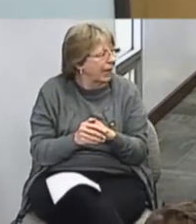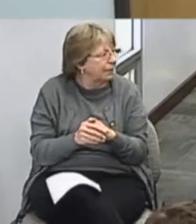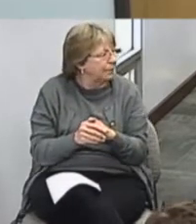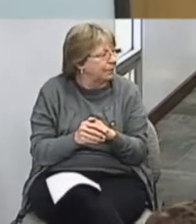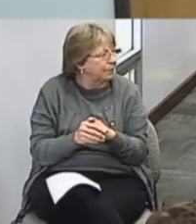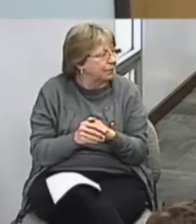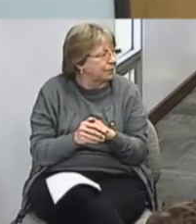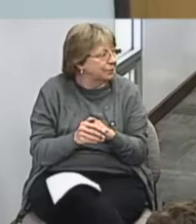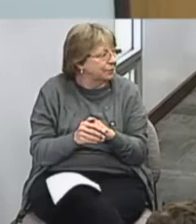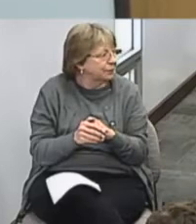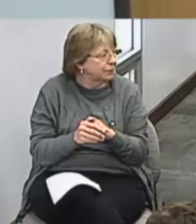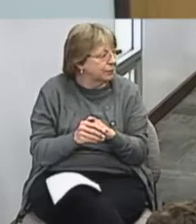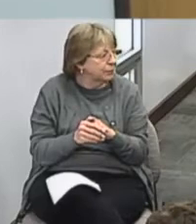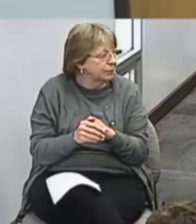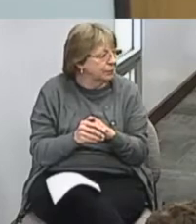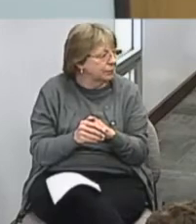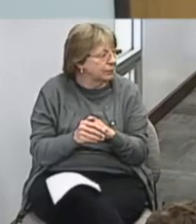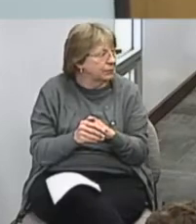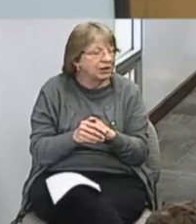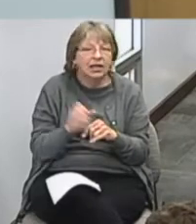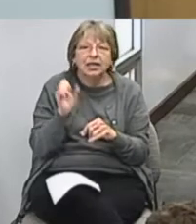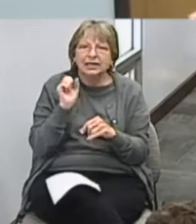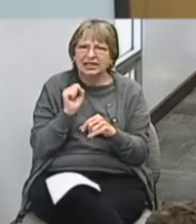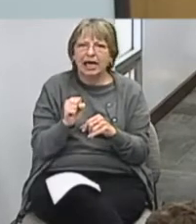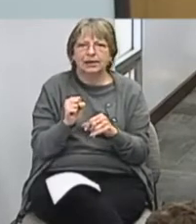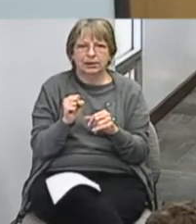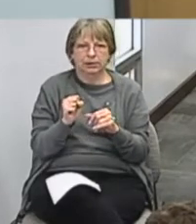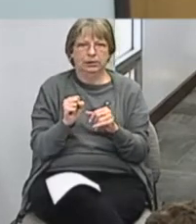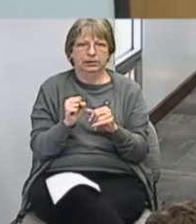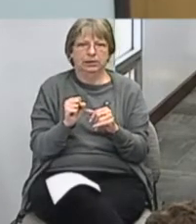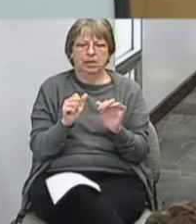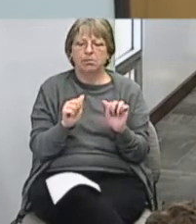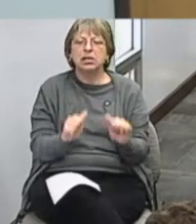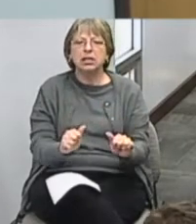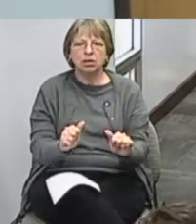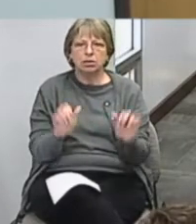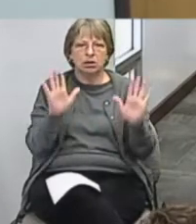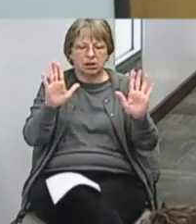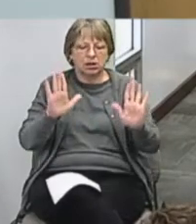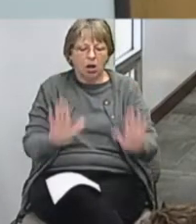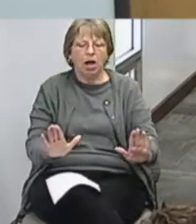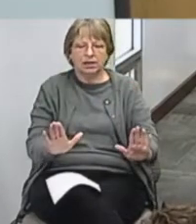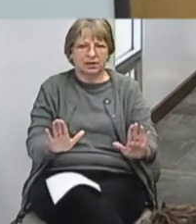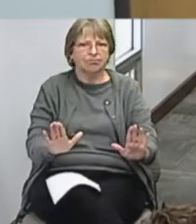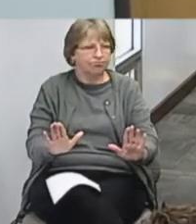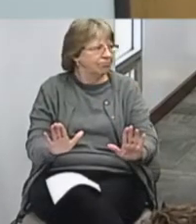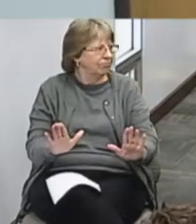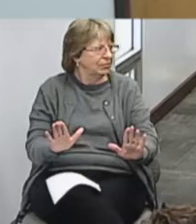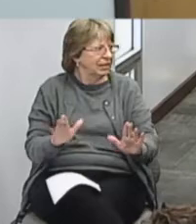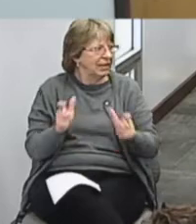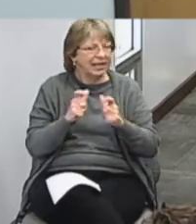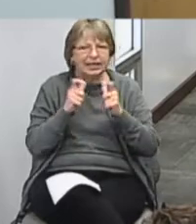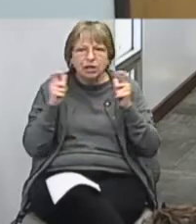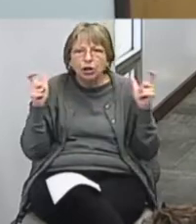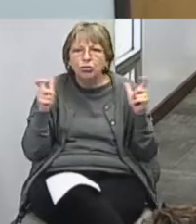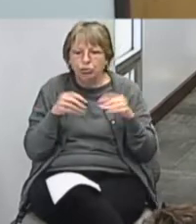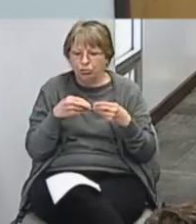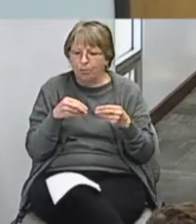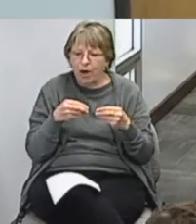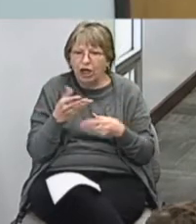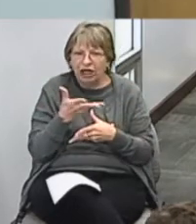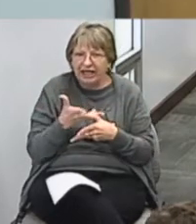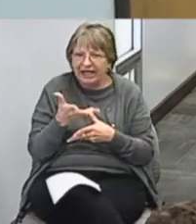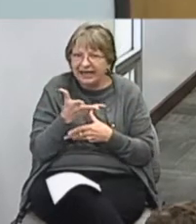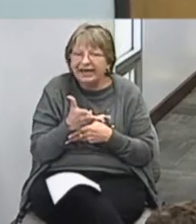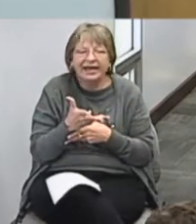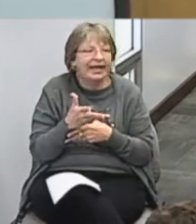So, yes, great potential still from, you know, it's actually, you know, it's a big marketing thing, you know, to bring people,